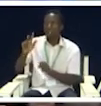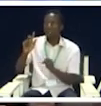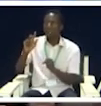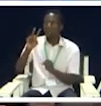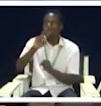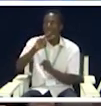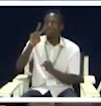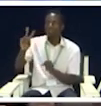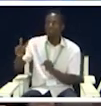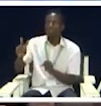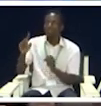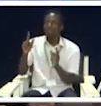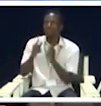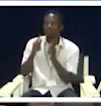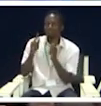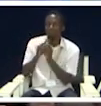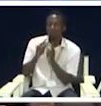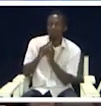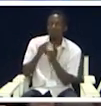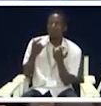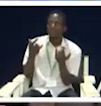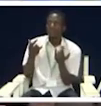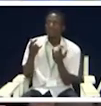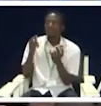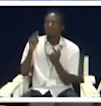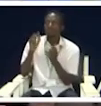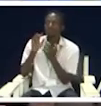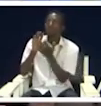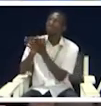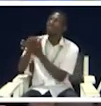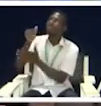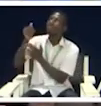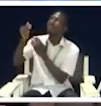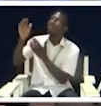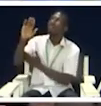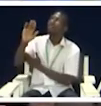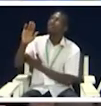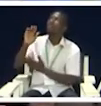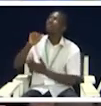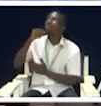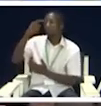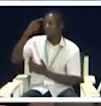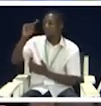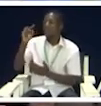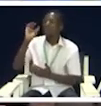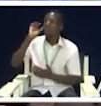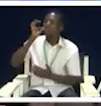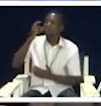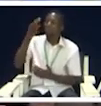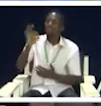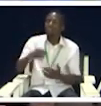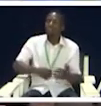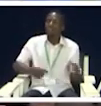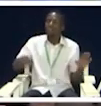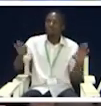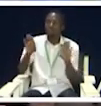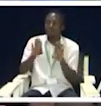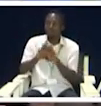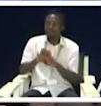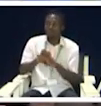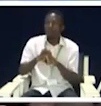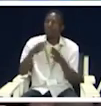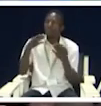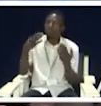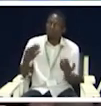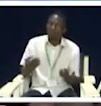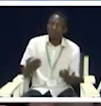Jubilee, trusting God for the fruit of the womb. They held on to the word of knowledge spoken by our Father and the Lord,